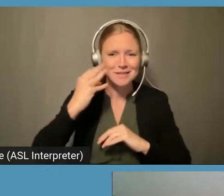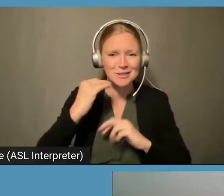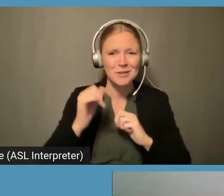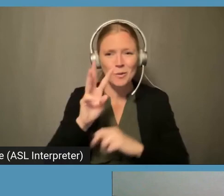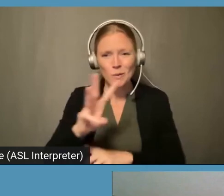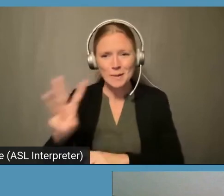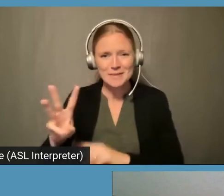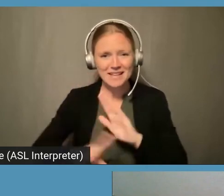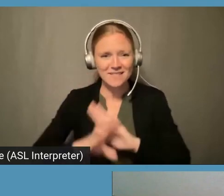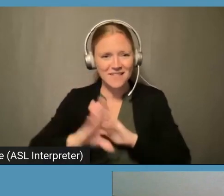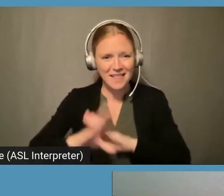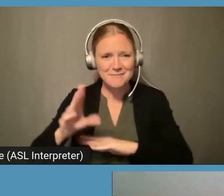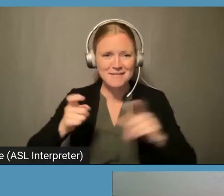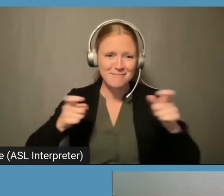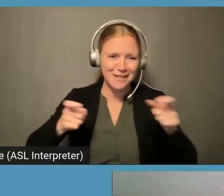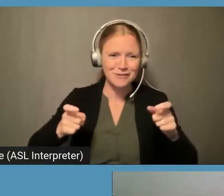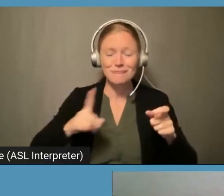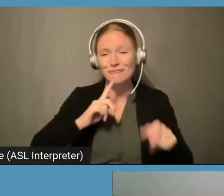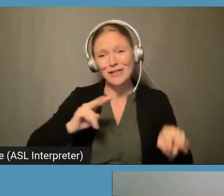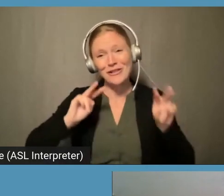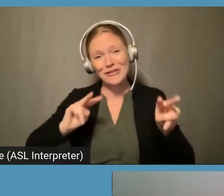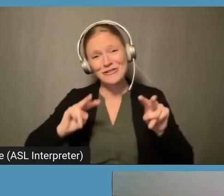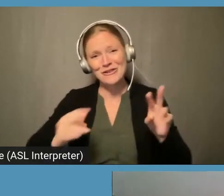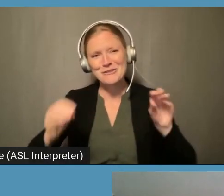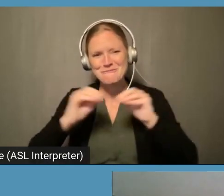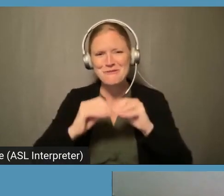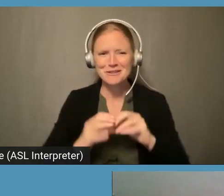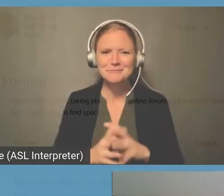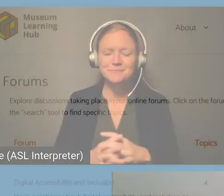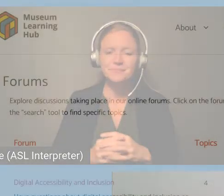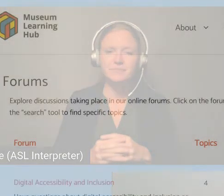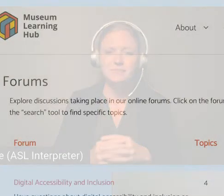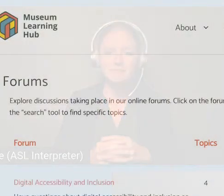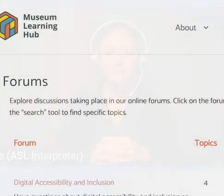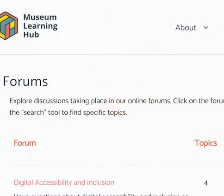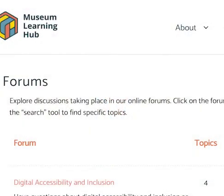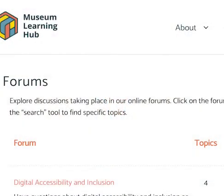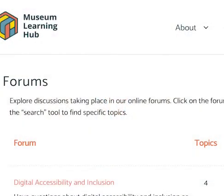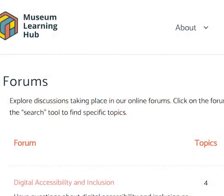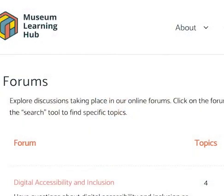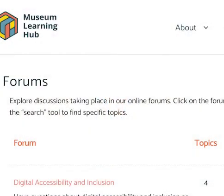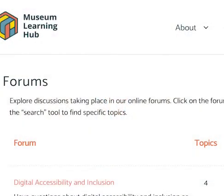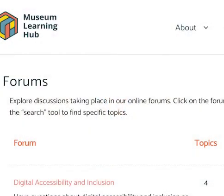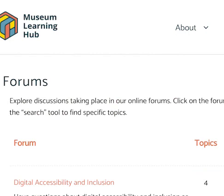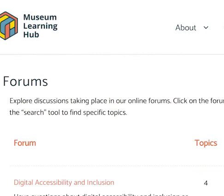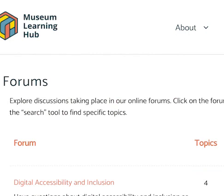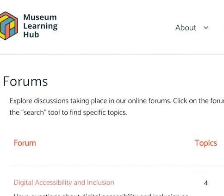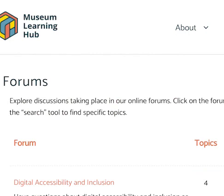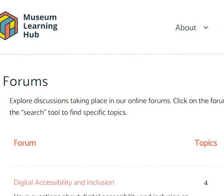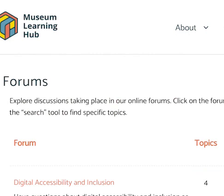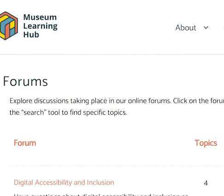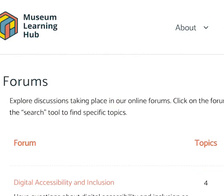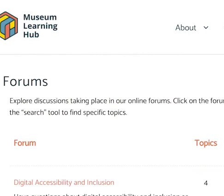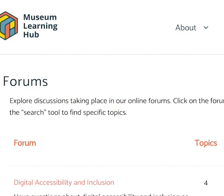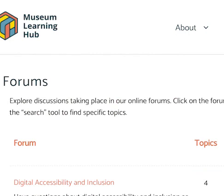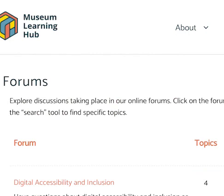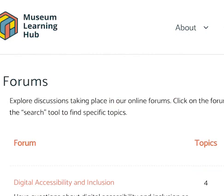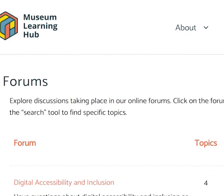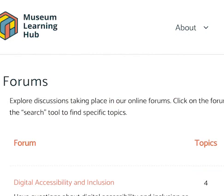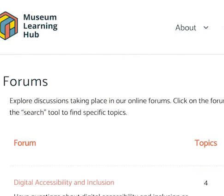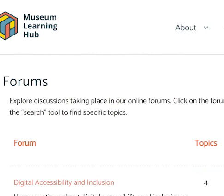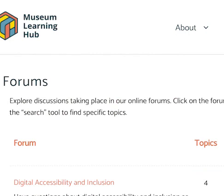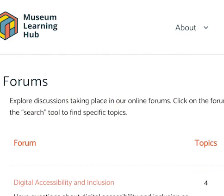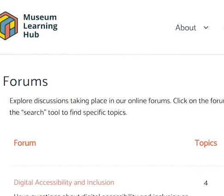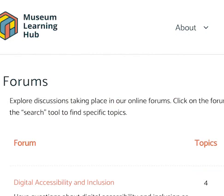and management. We'll look forward to more. So just a few final reminders. Don't forget to visit the forum on our